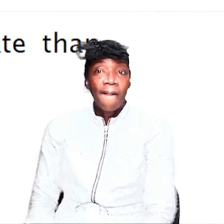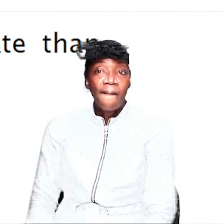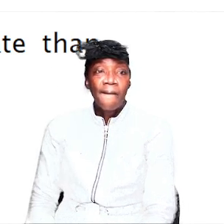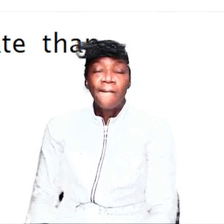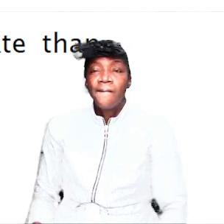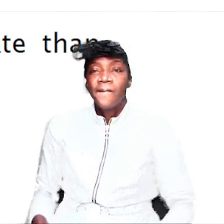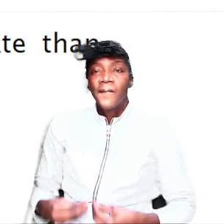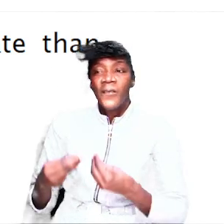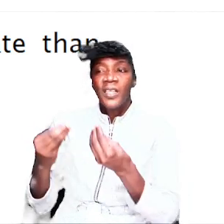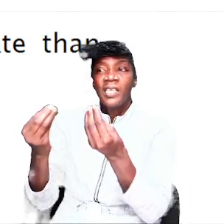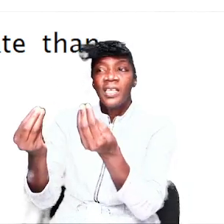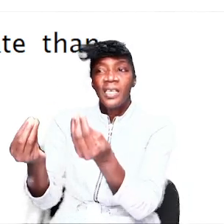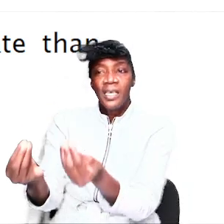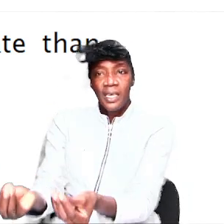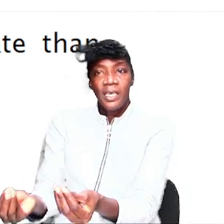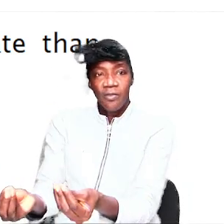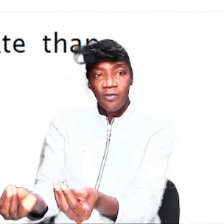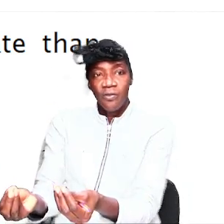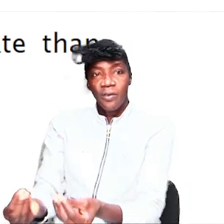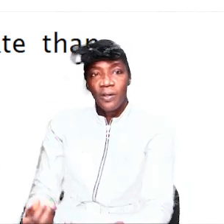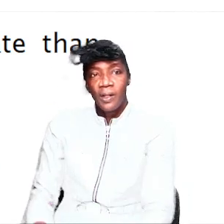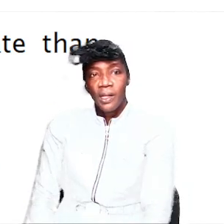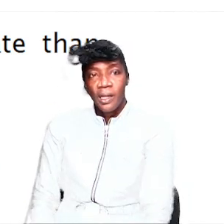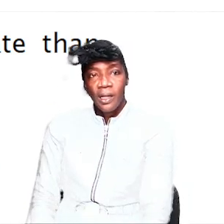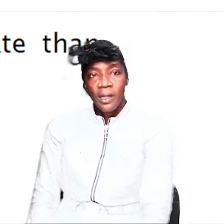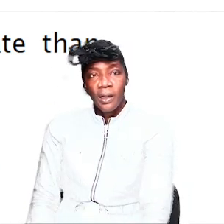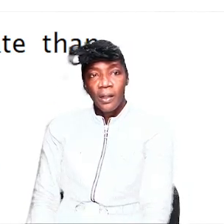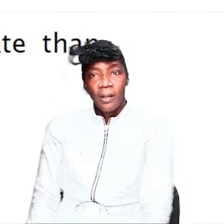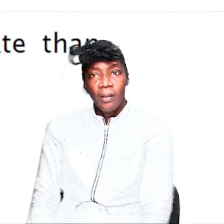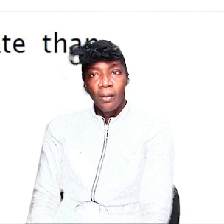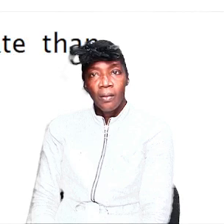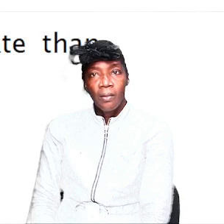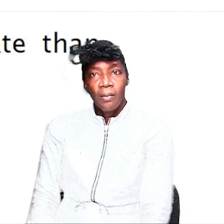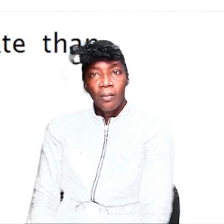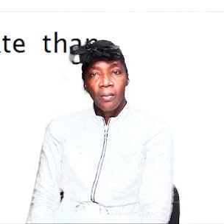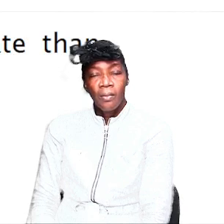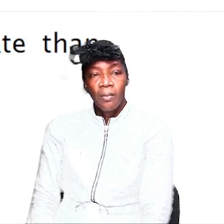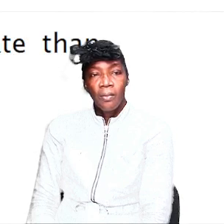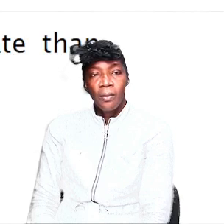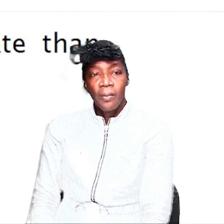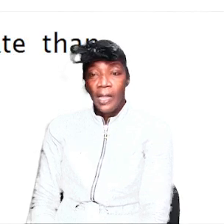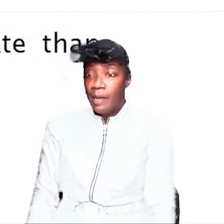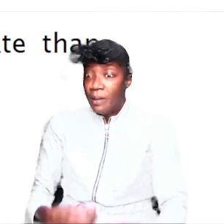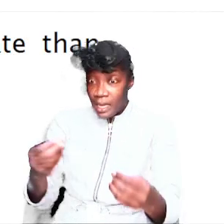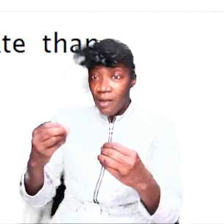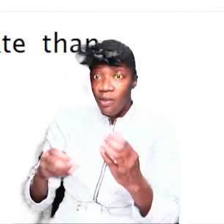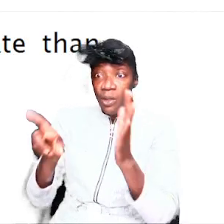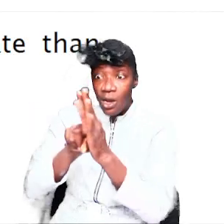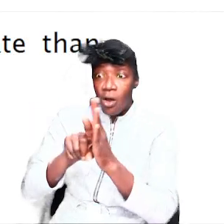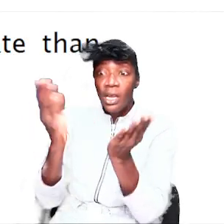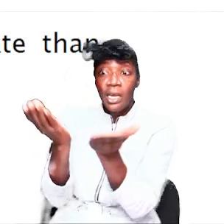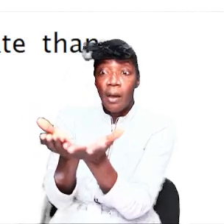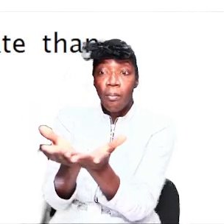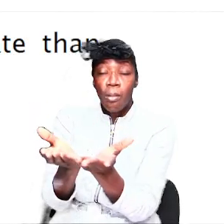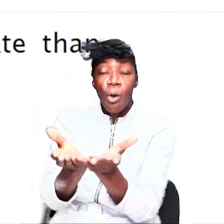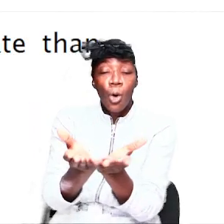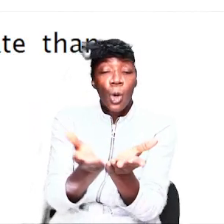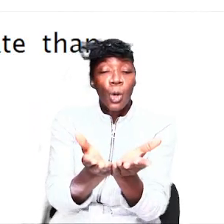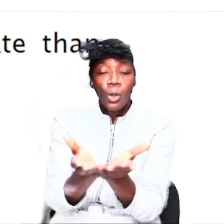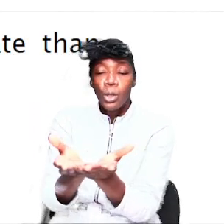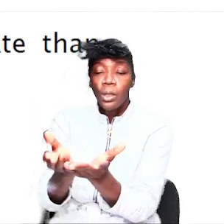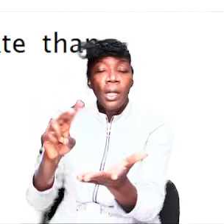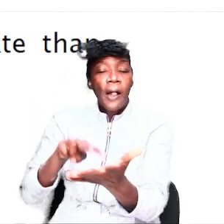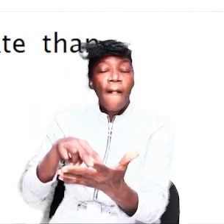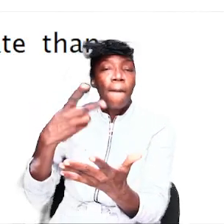gave, amen, write down the decrees in a book, right? Which means that